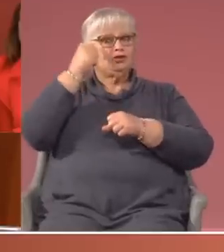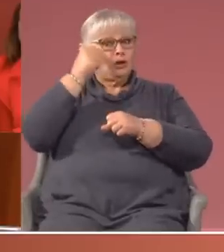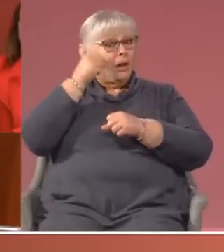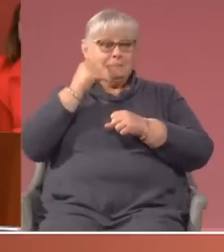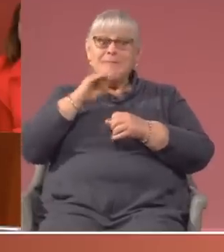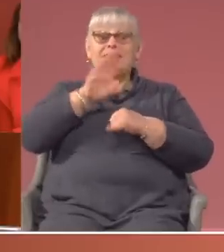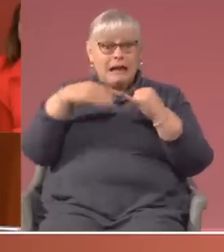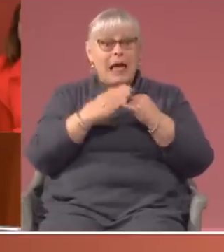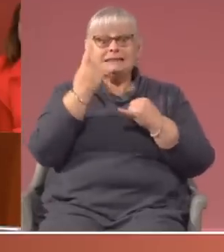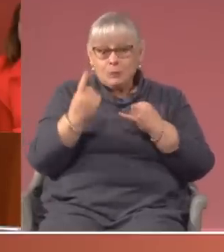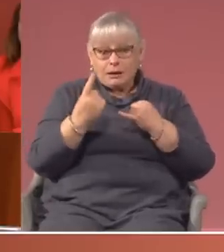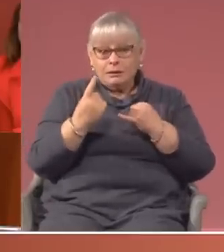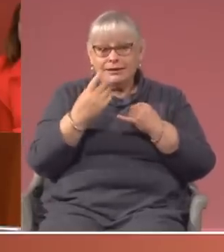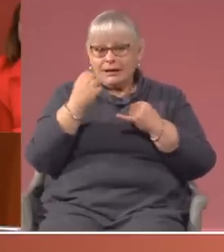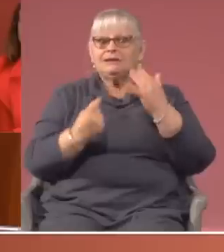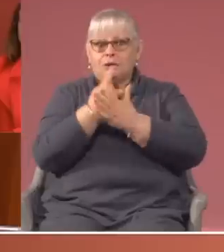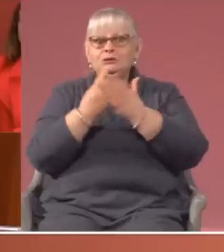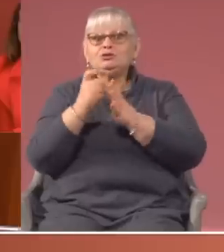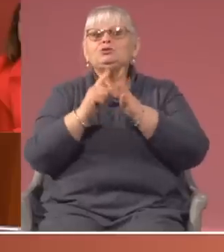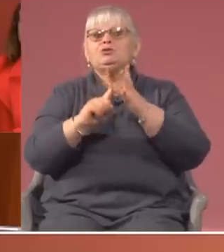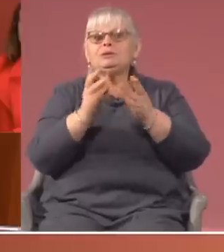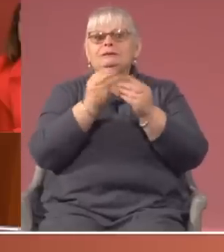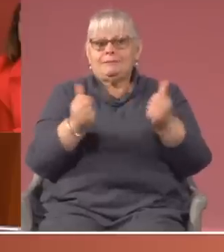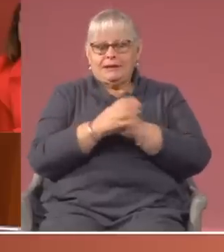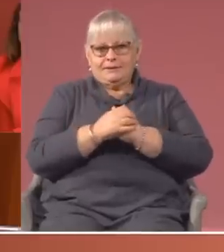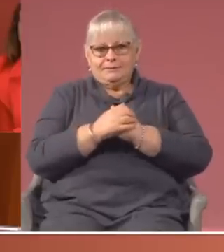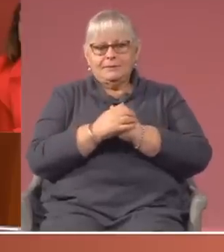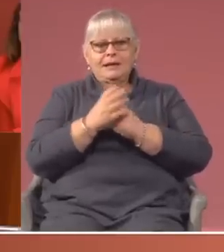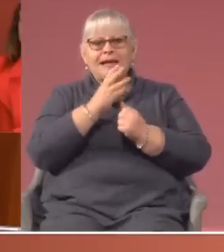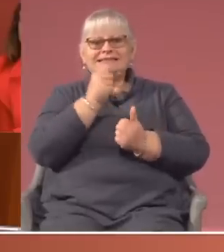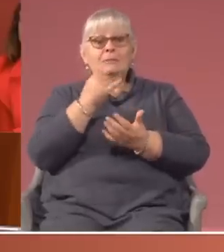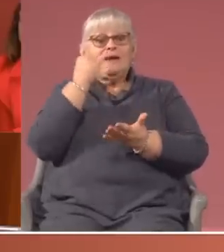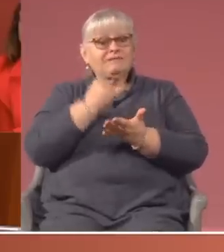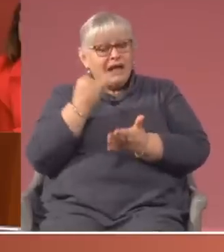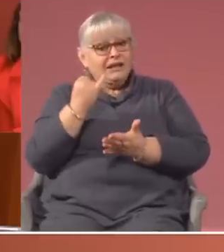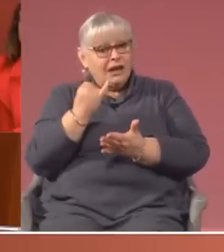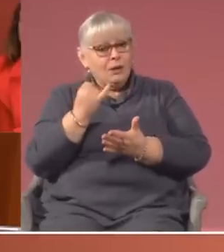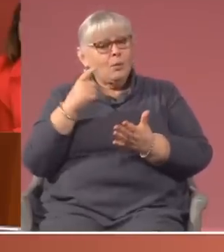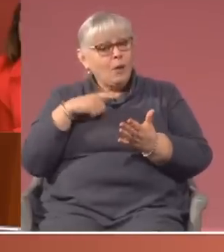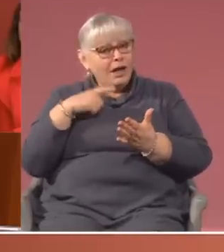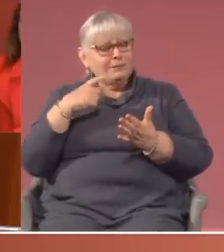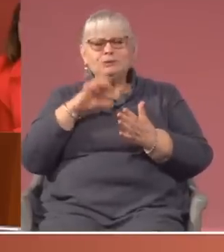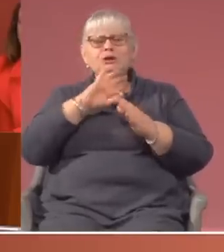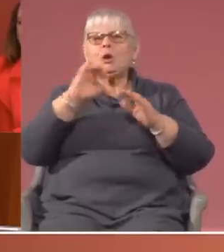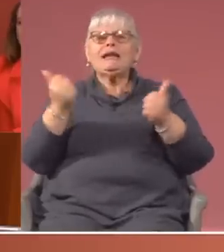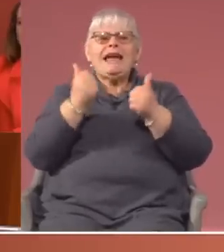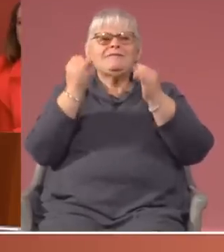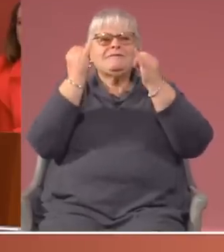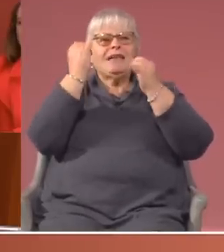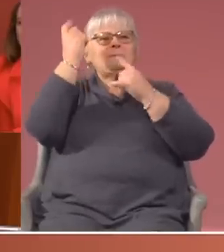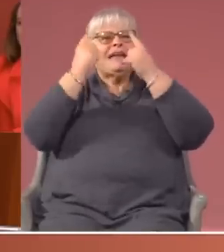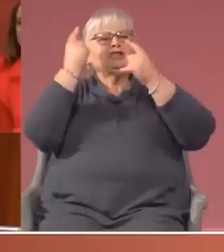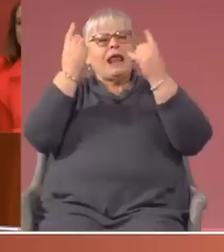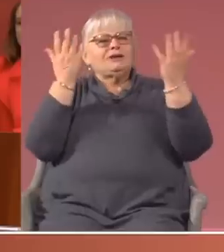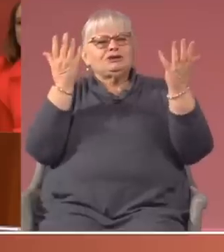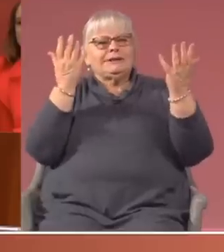to be able to do anything about it. Some of our failure has been a failure of imagination, a failure to imagine how